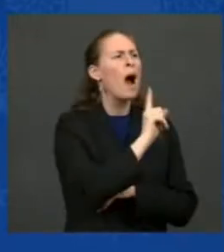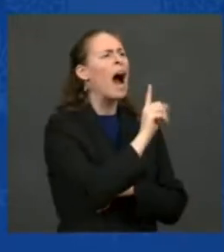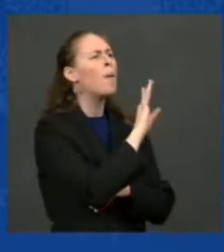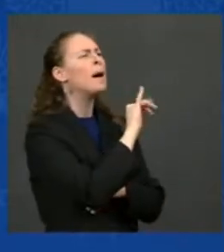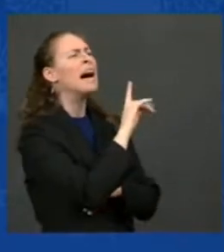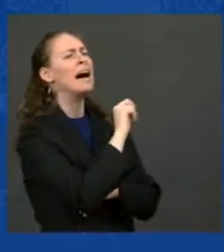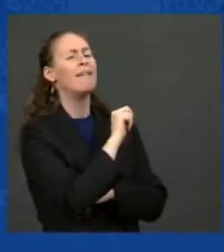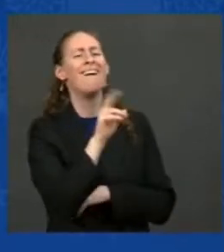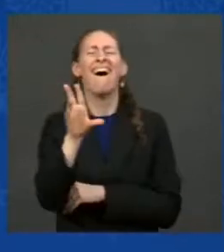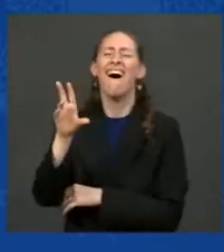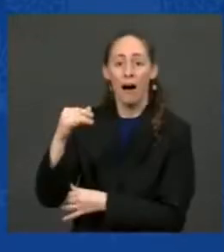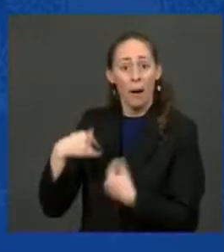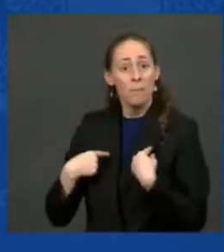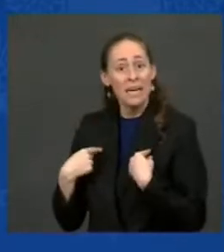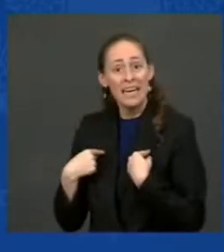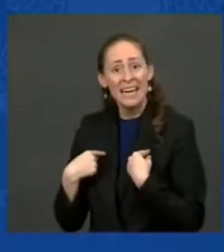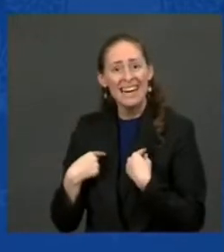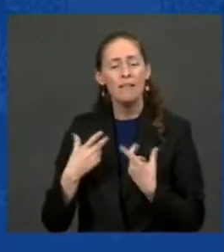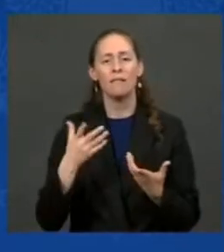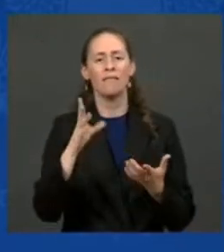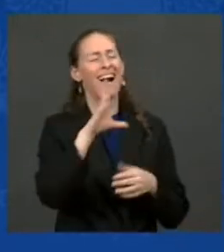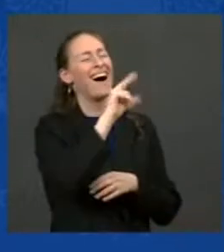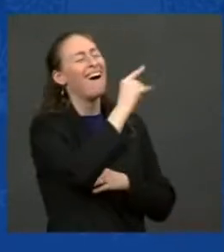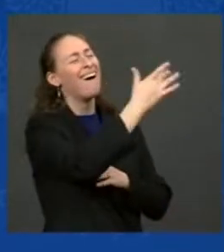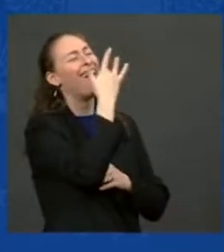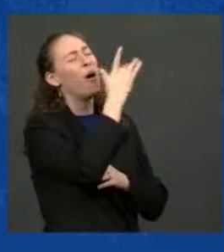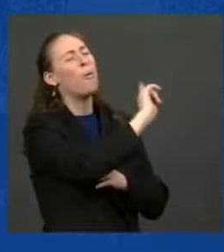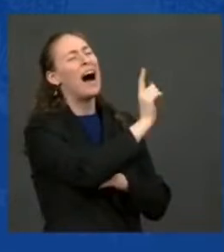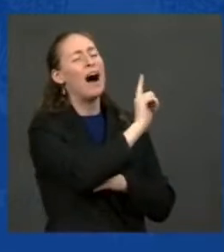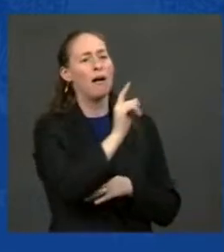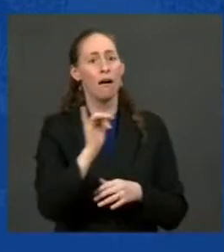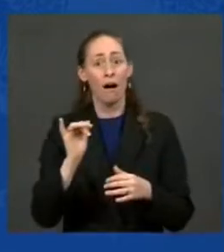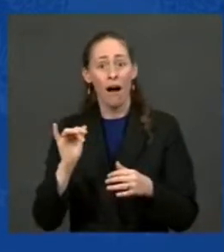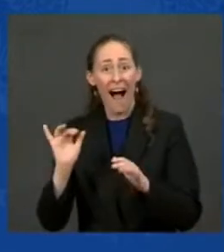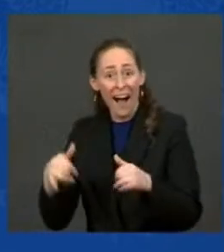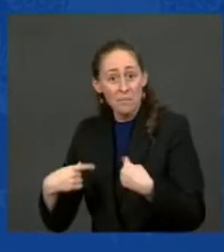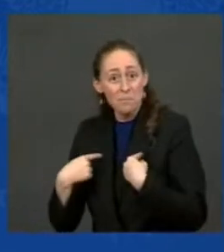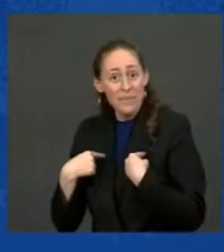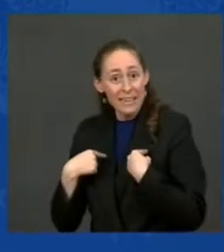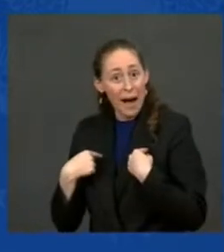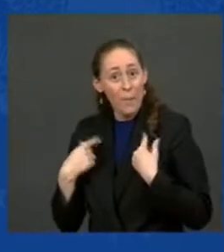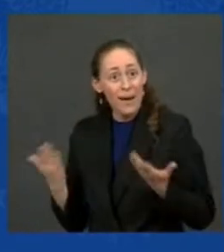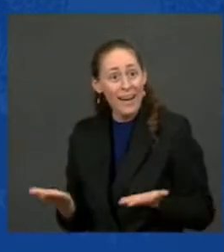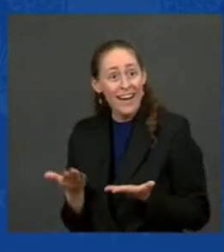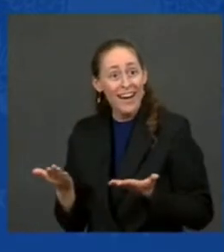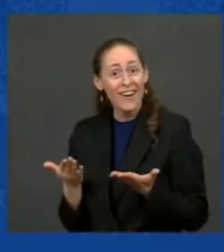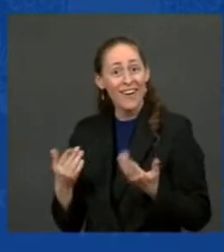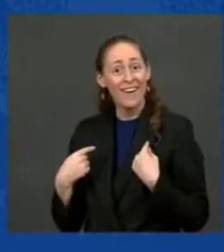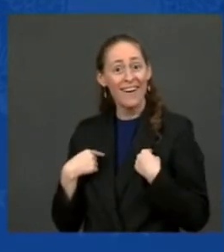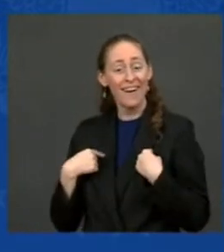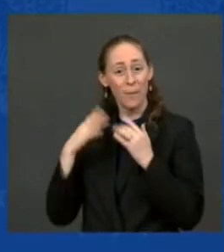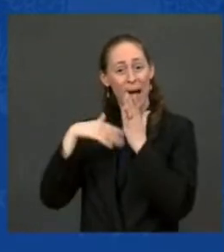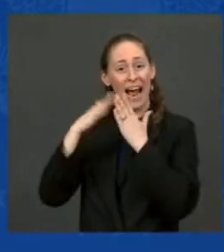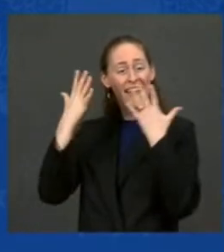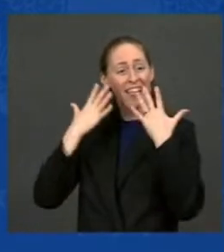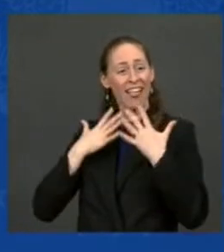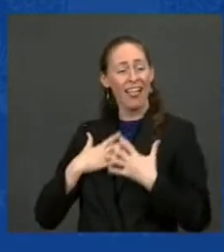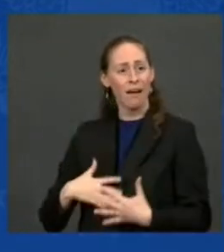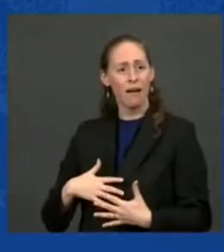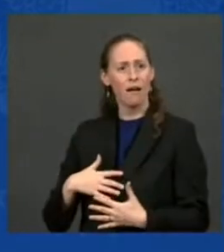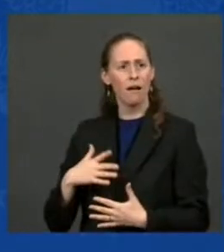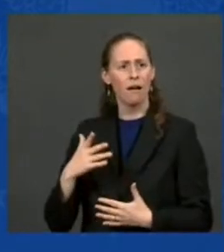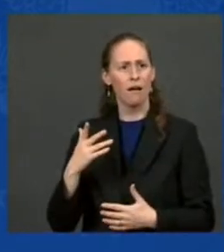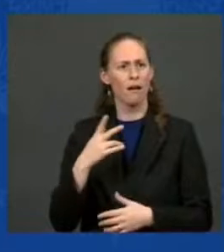stop fooling with me, son. Where's Biden?" I said, "No, I'm Biden. I'm Biden." And she came over. She said, "I just want to come over and